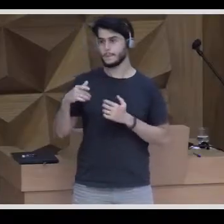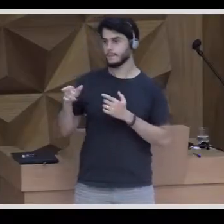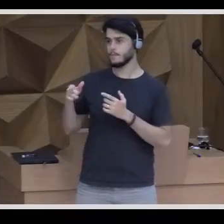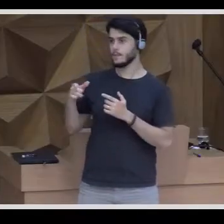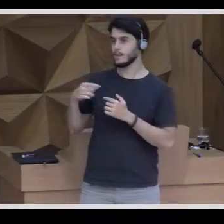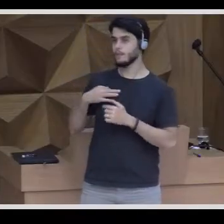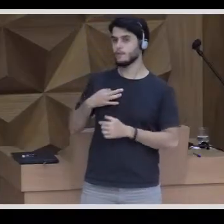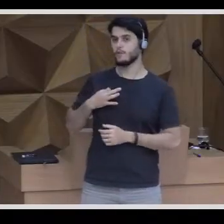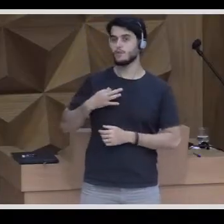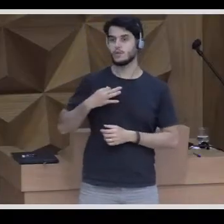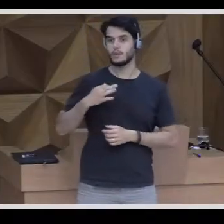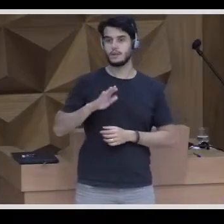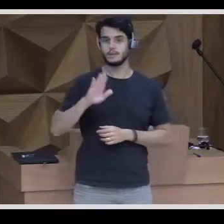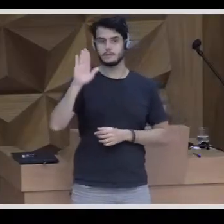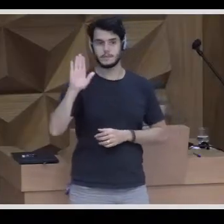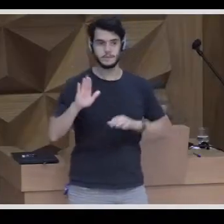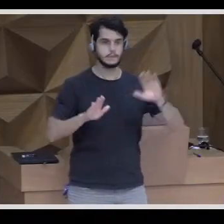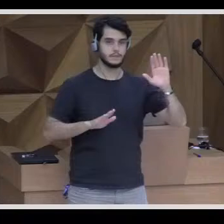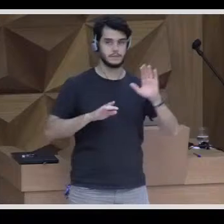Questions?